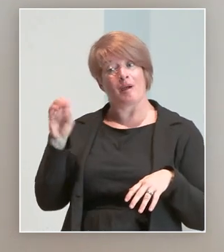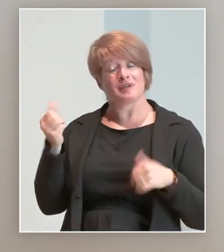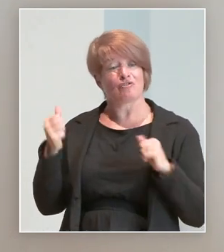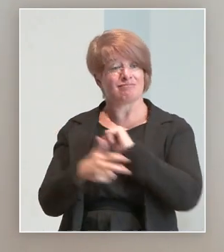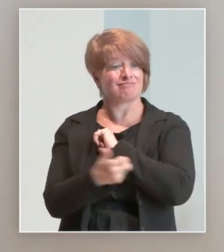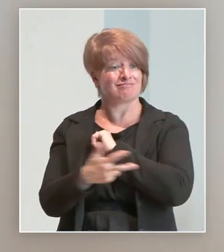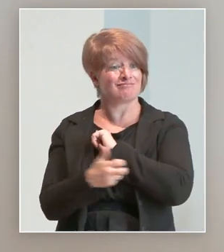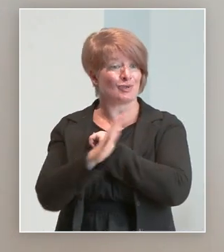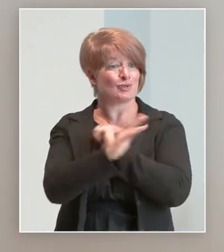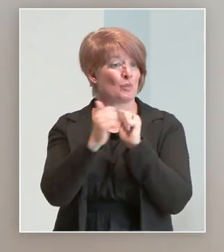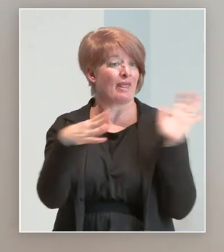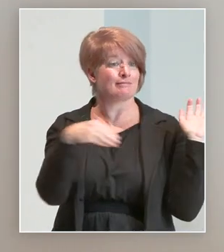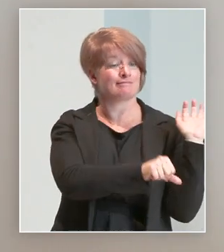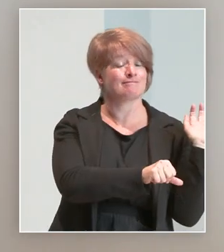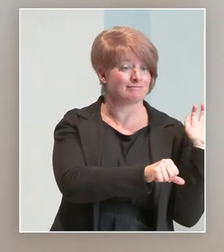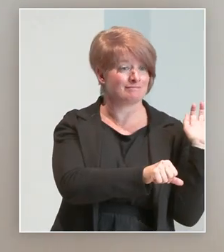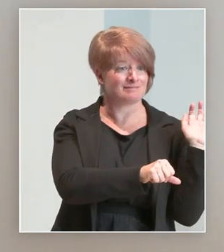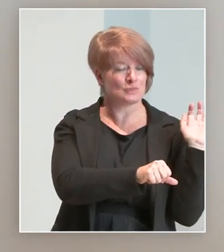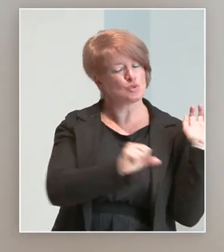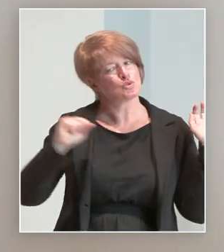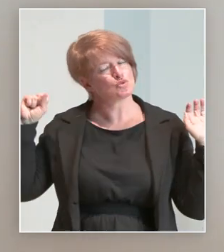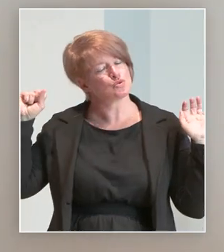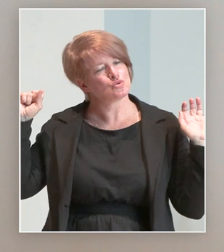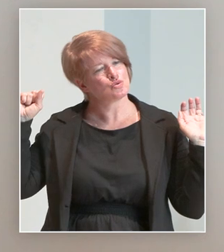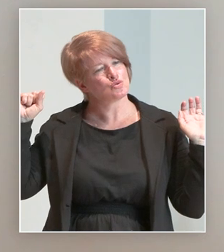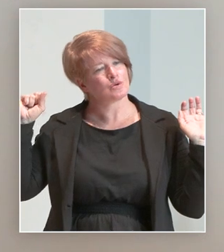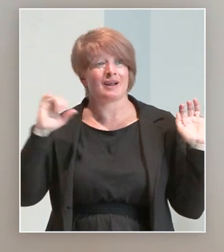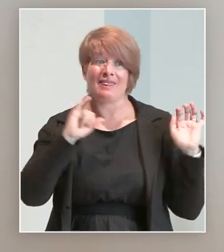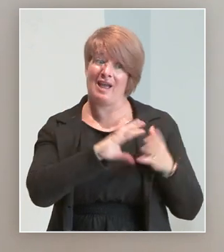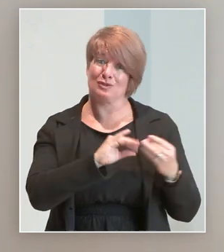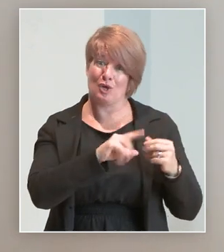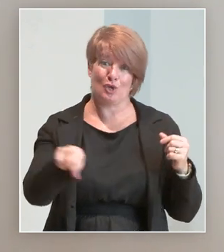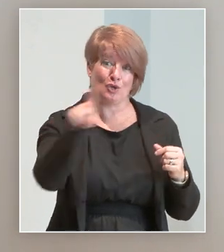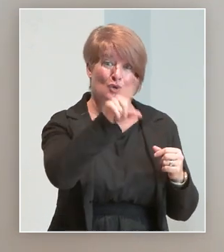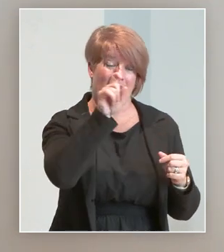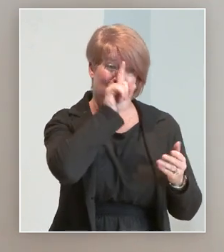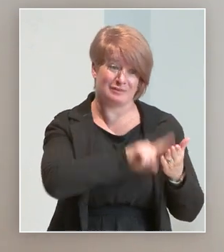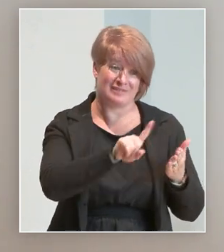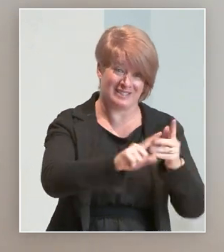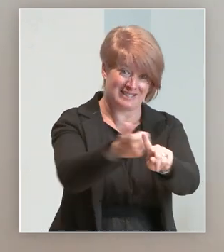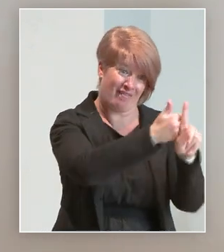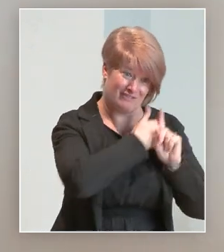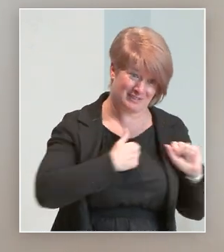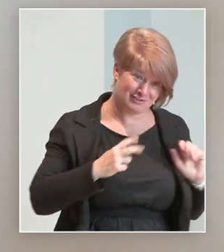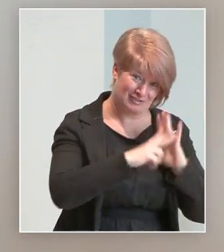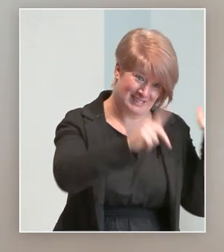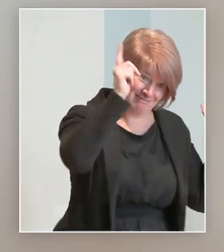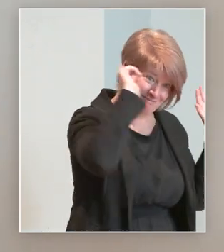her records without compensating her. That's a story that you're going to have to look up in your own time.